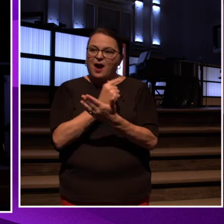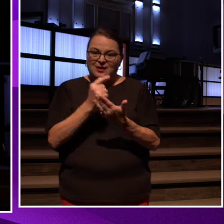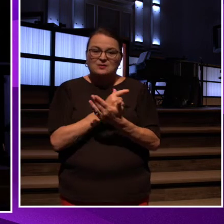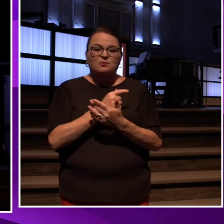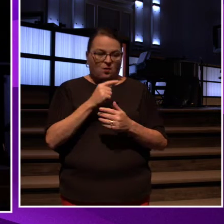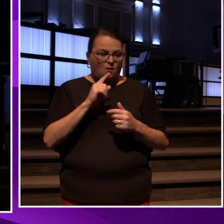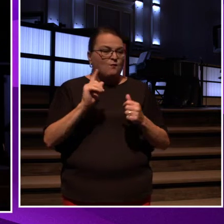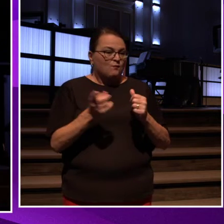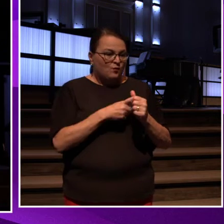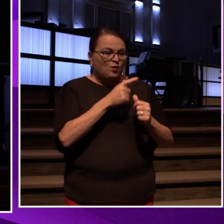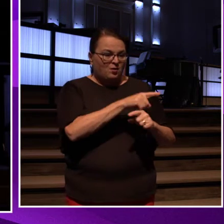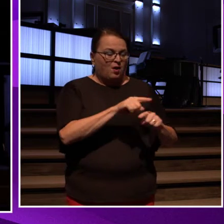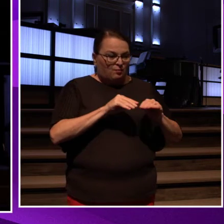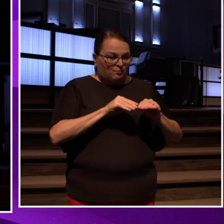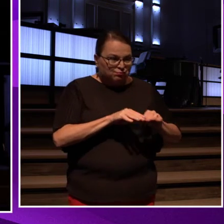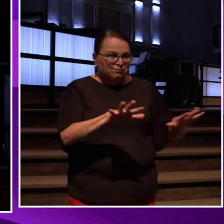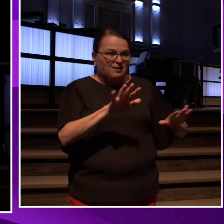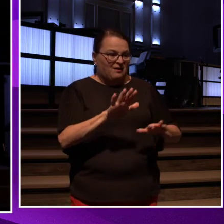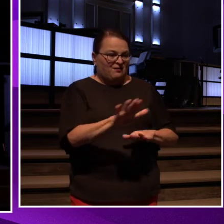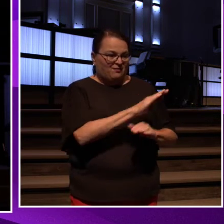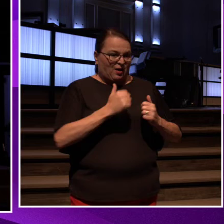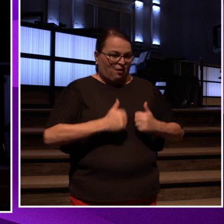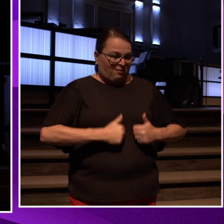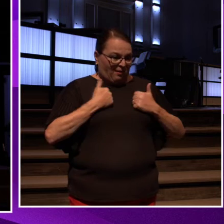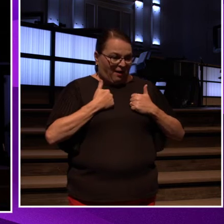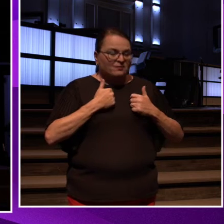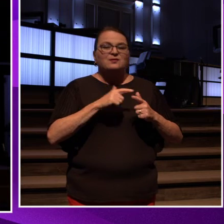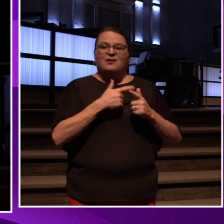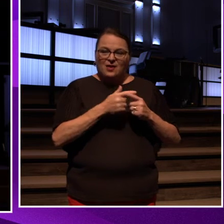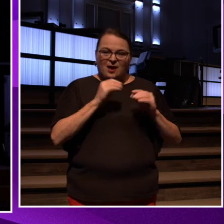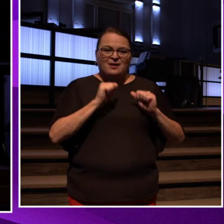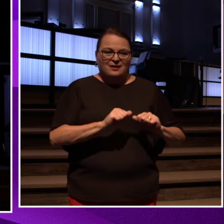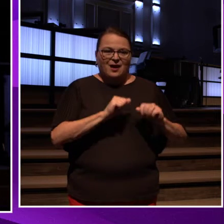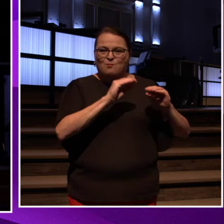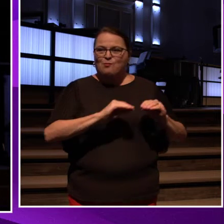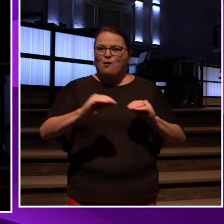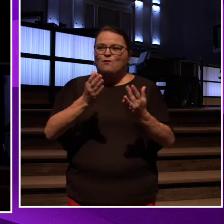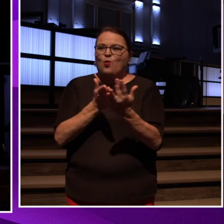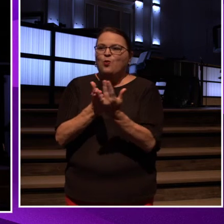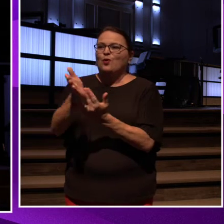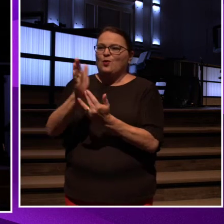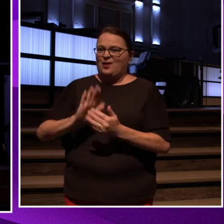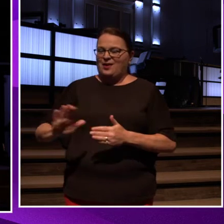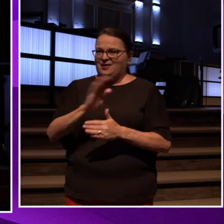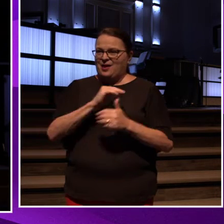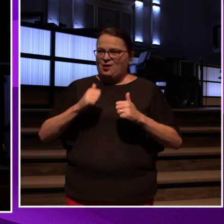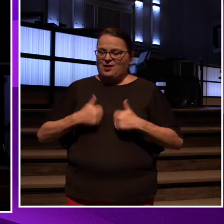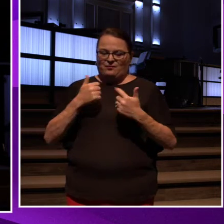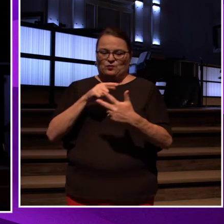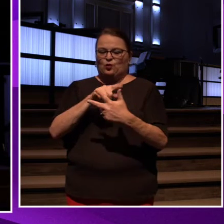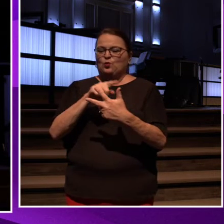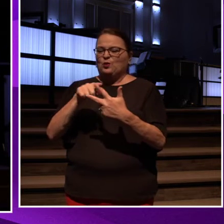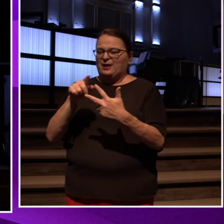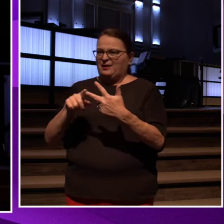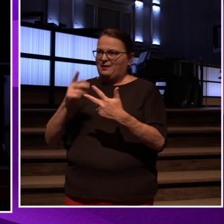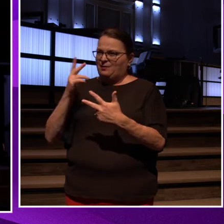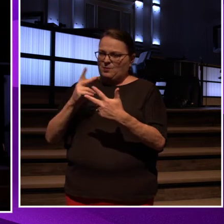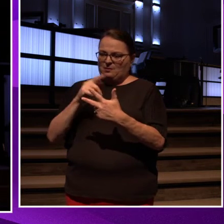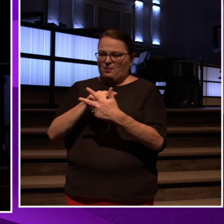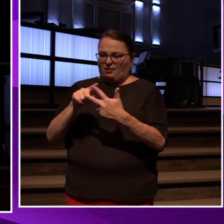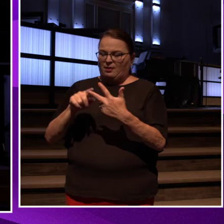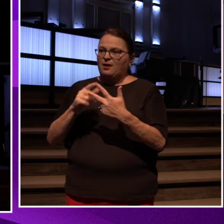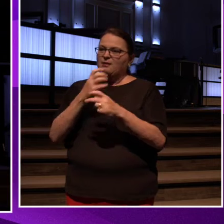first and foremost in their lives before it could move through their lives. There were three converts here, and we won't have time to cover